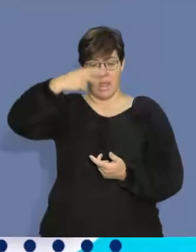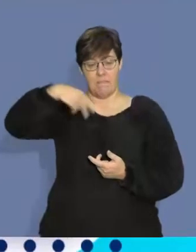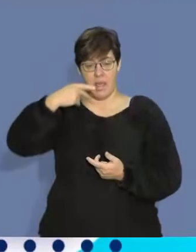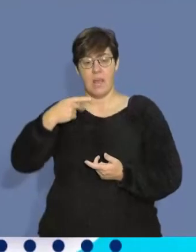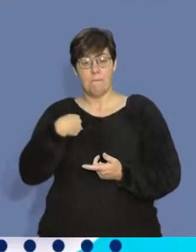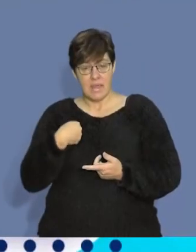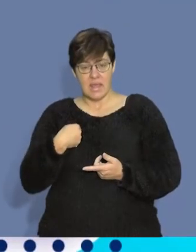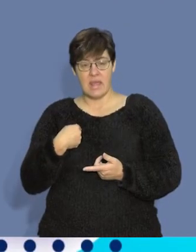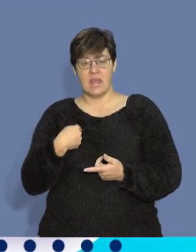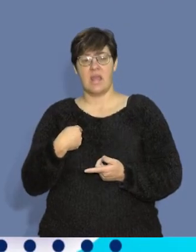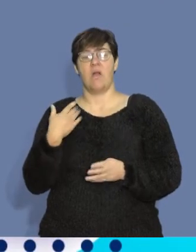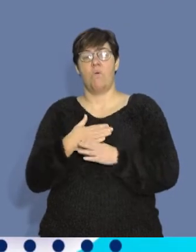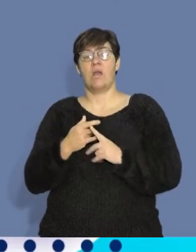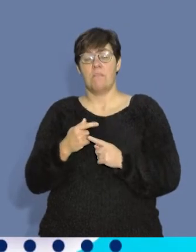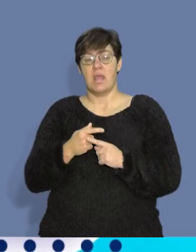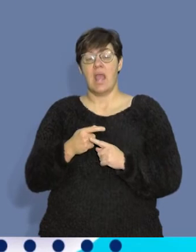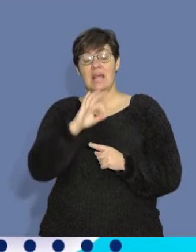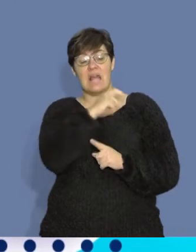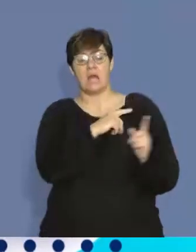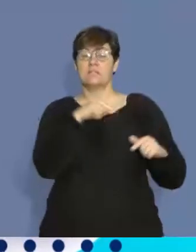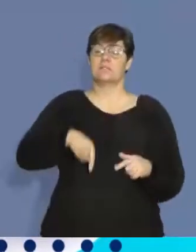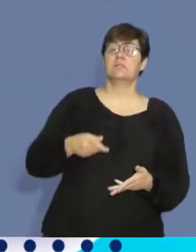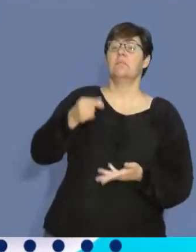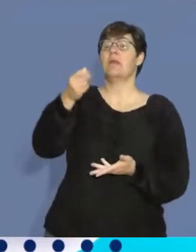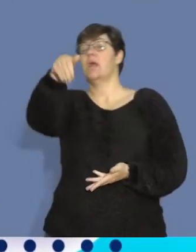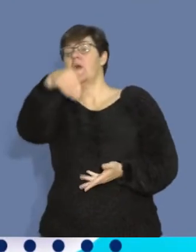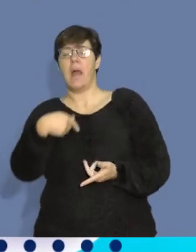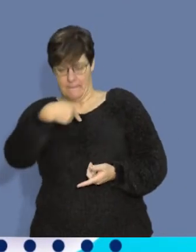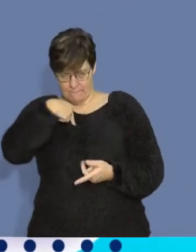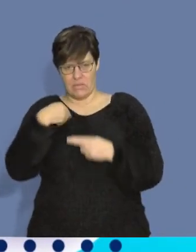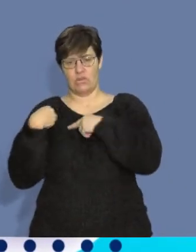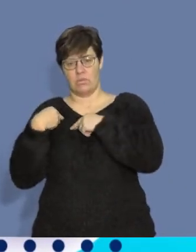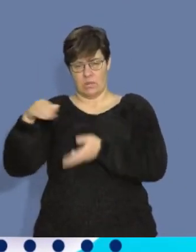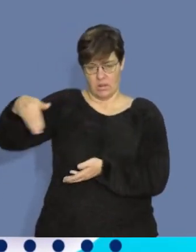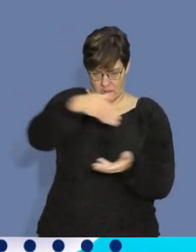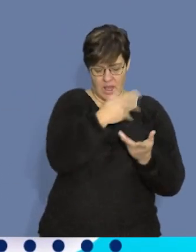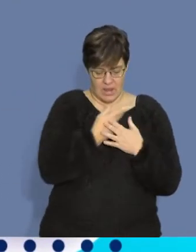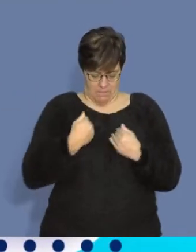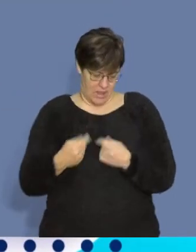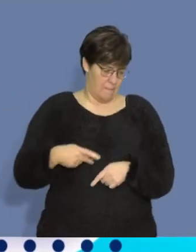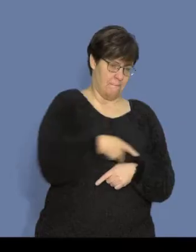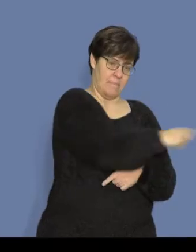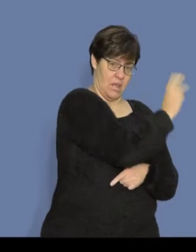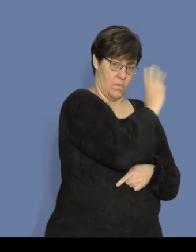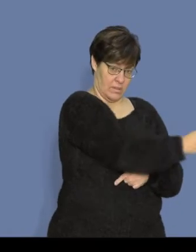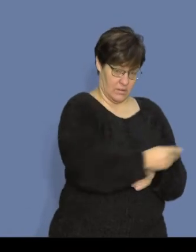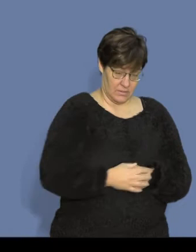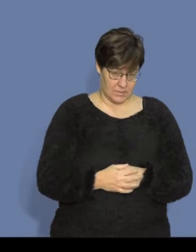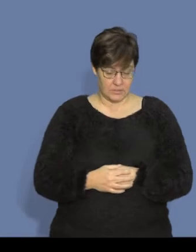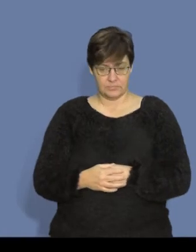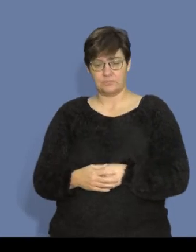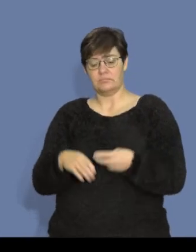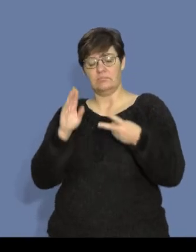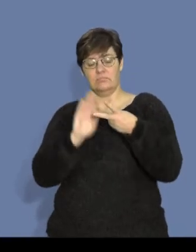agent of SARS. You're collecting on their behalf to be paid over to them. Okay, next one we go to is